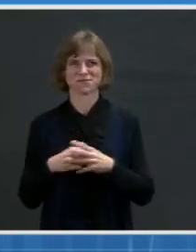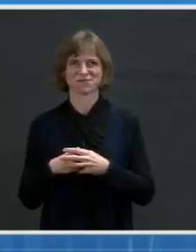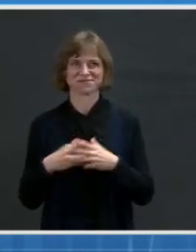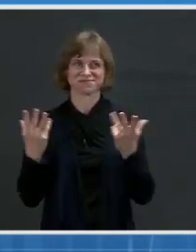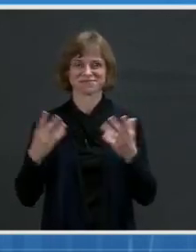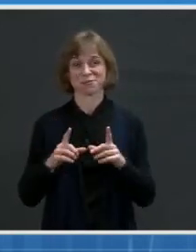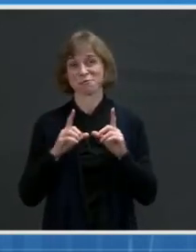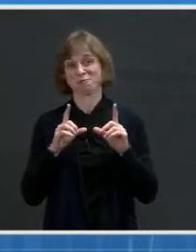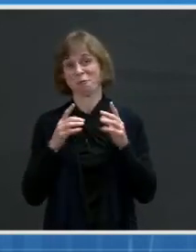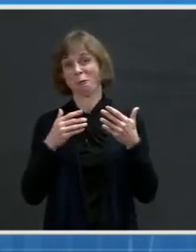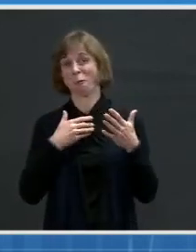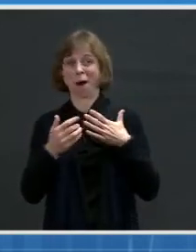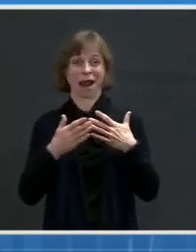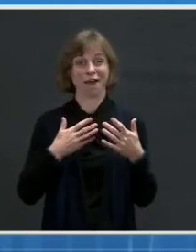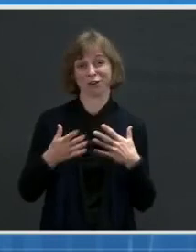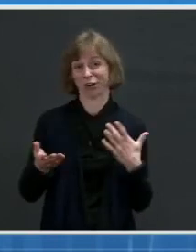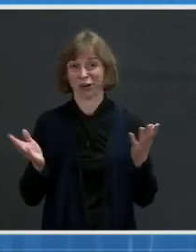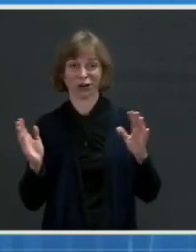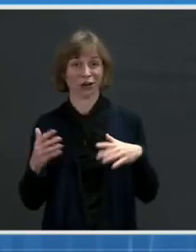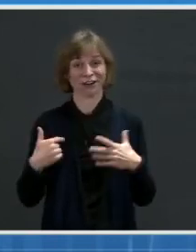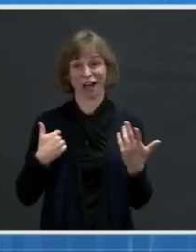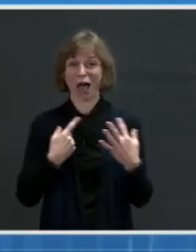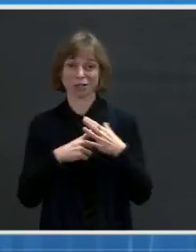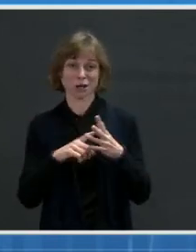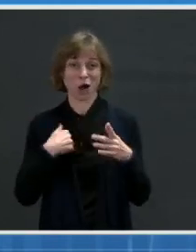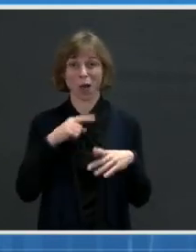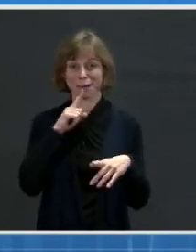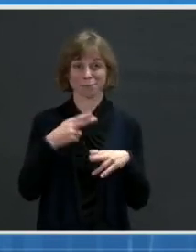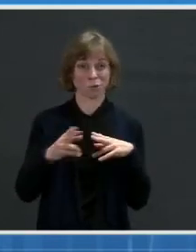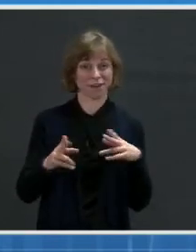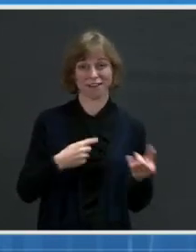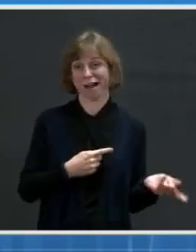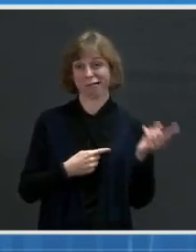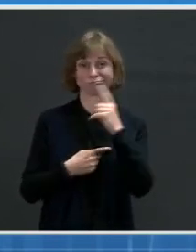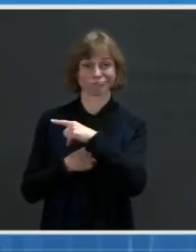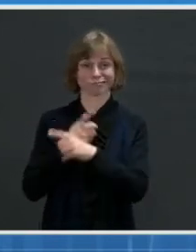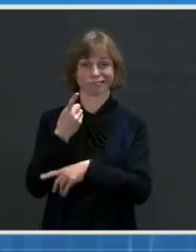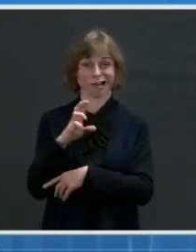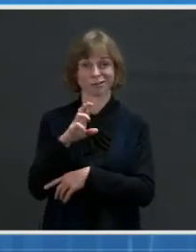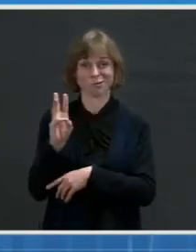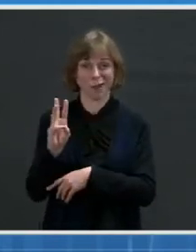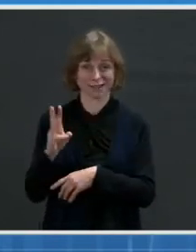Whatever. I'll start off and be very brief and hand it to Dr. Walensky.